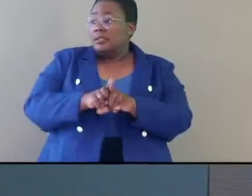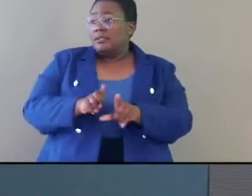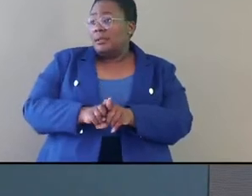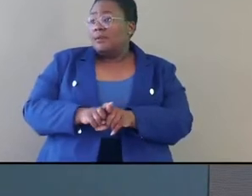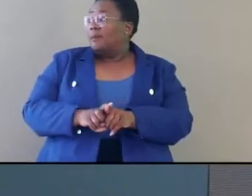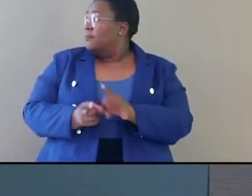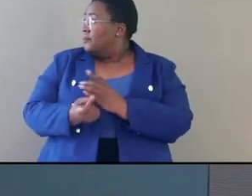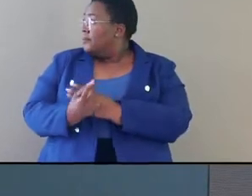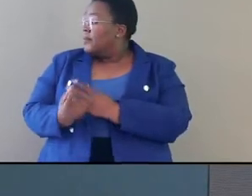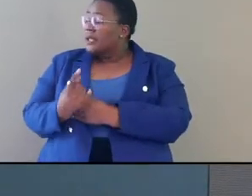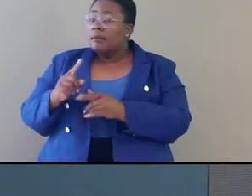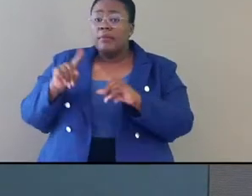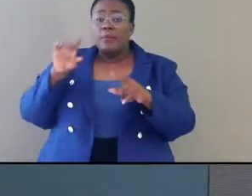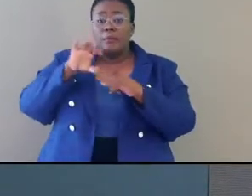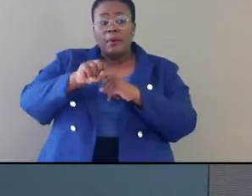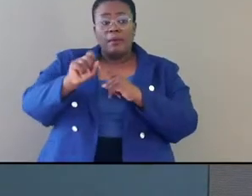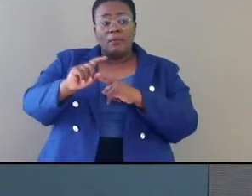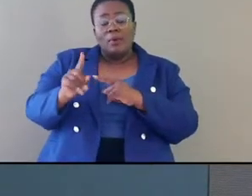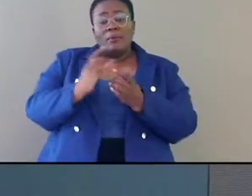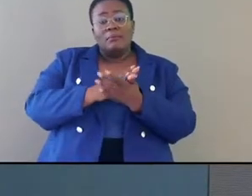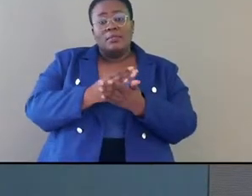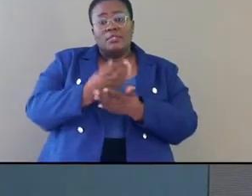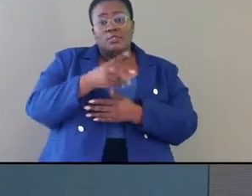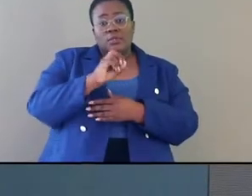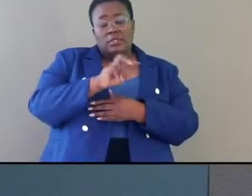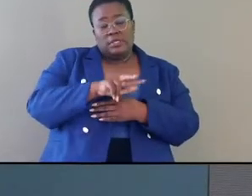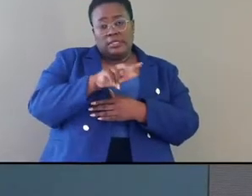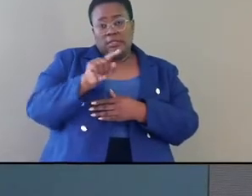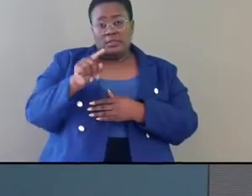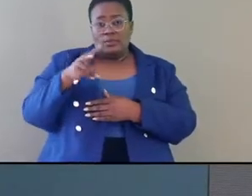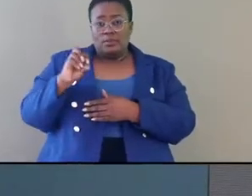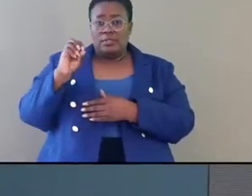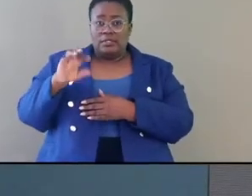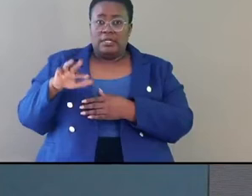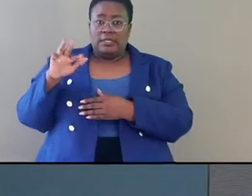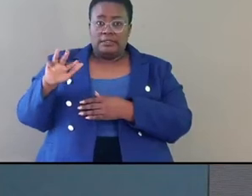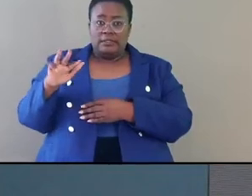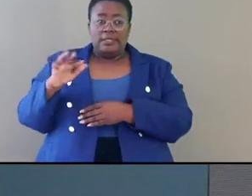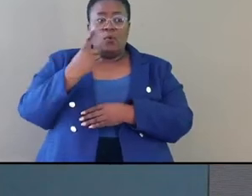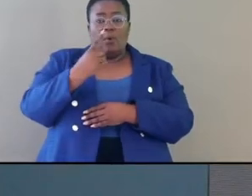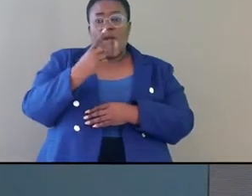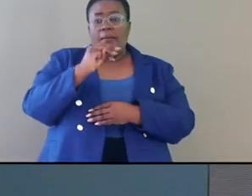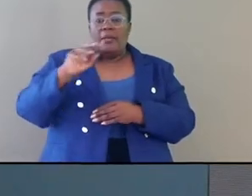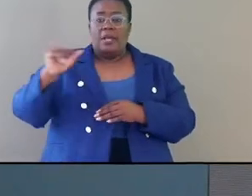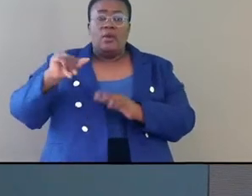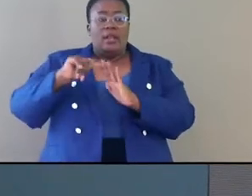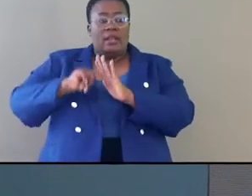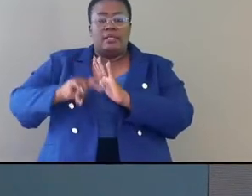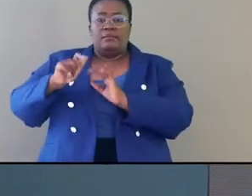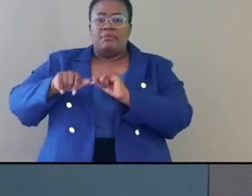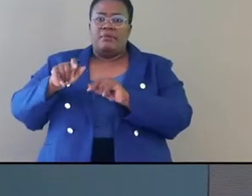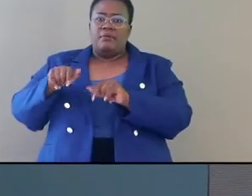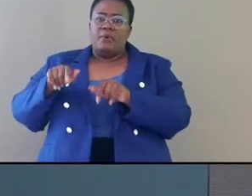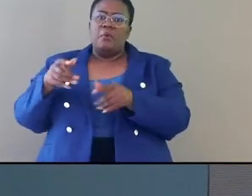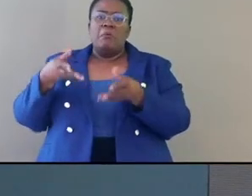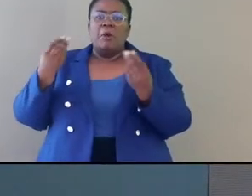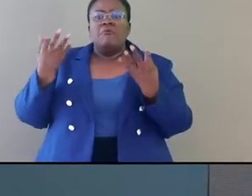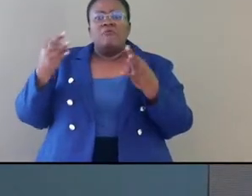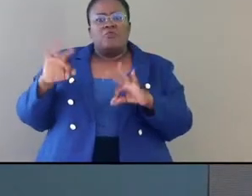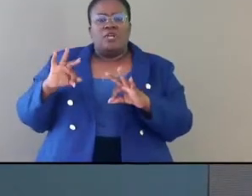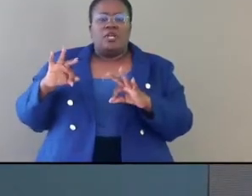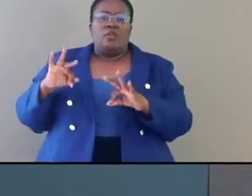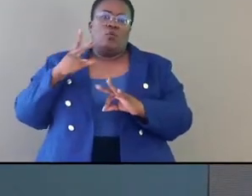and so what we found is that between 2018 and 2019 1 million less people got free water in